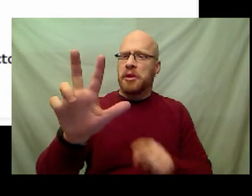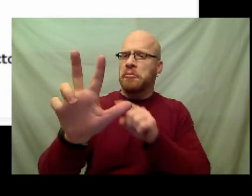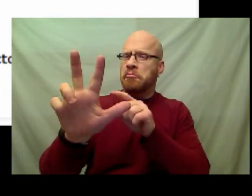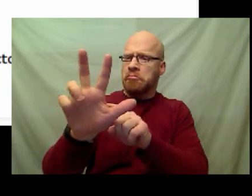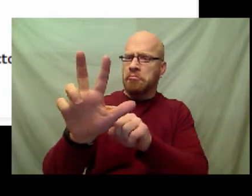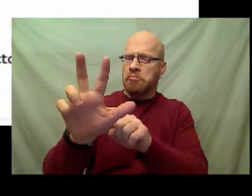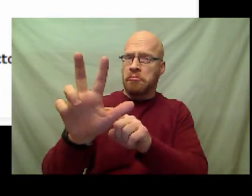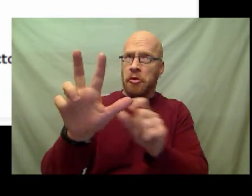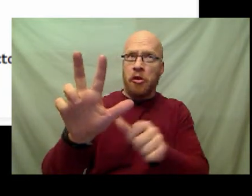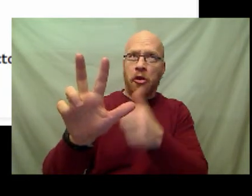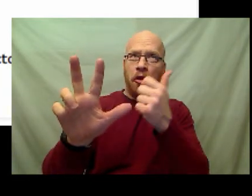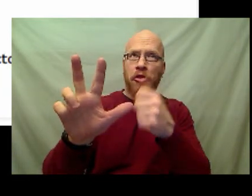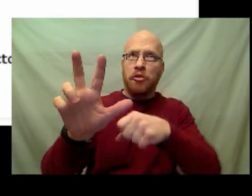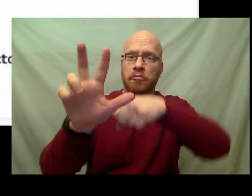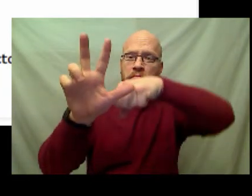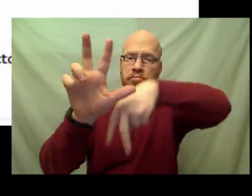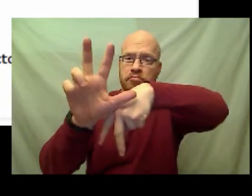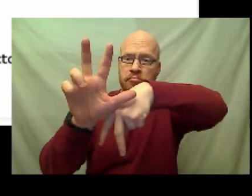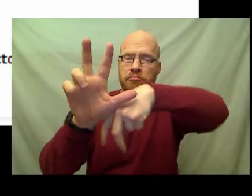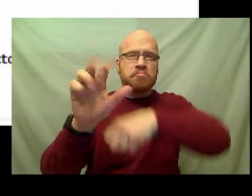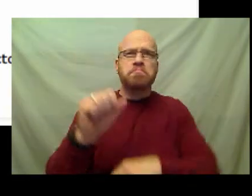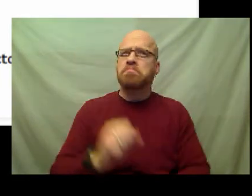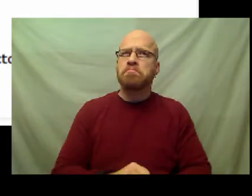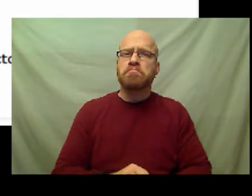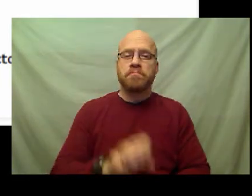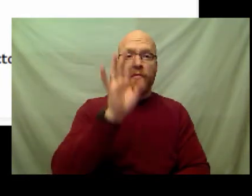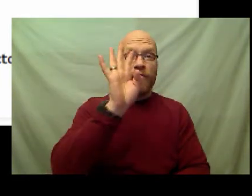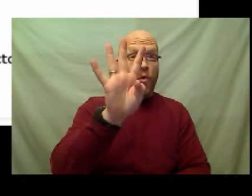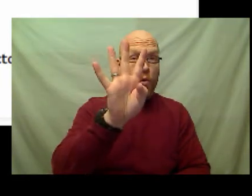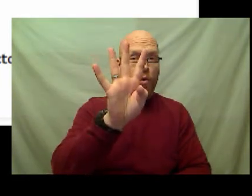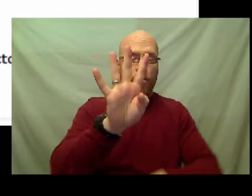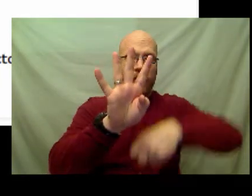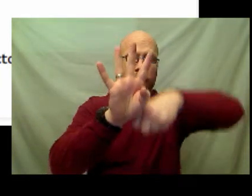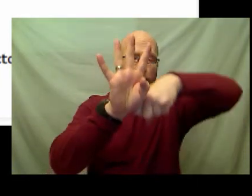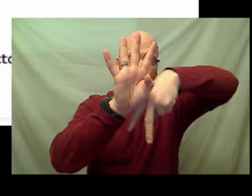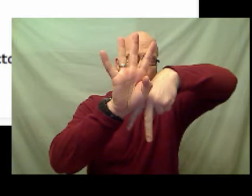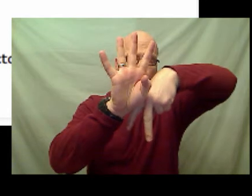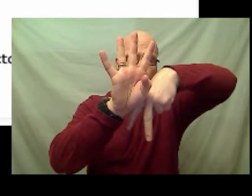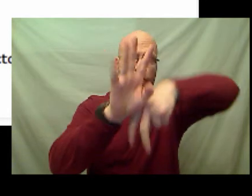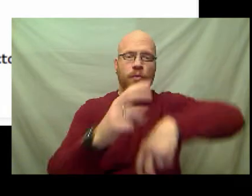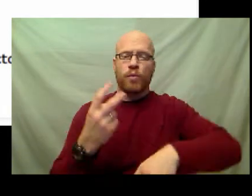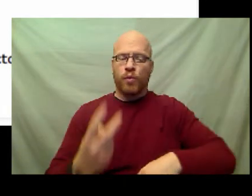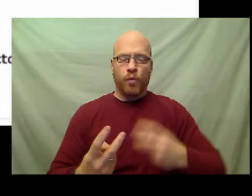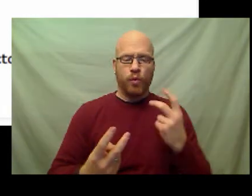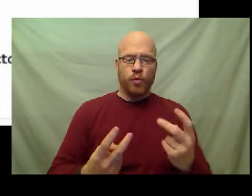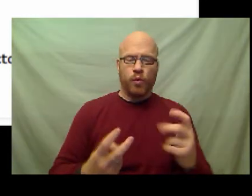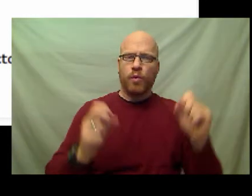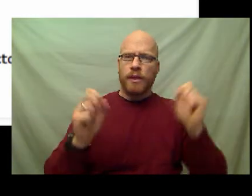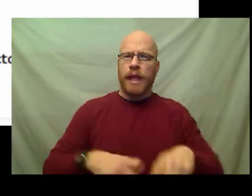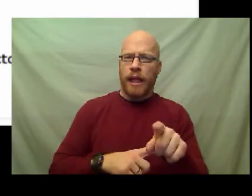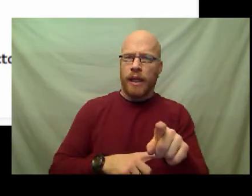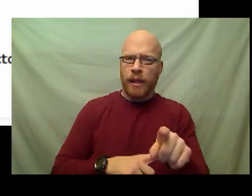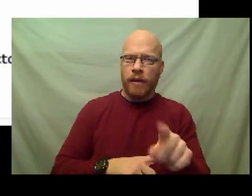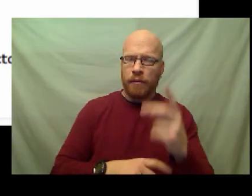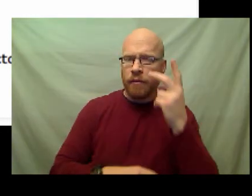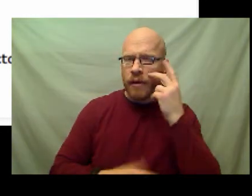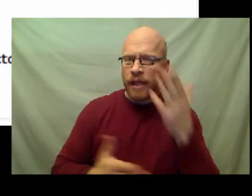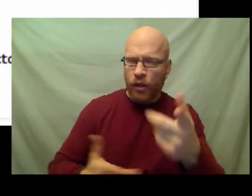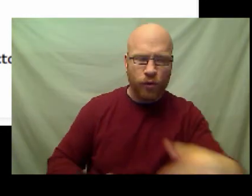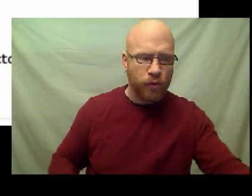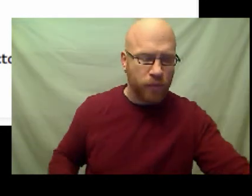3 doesn't have any other factors, but 4 does. 2 times 2. Watch